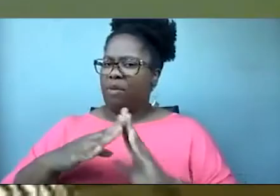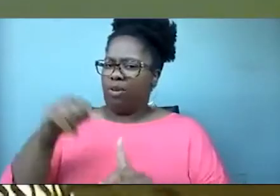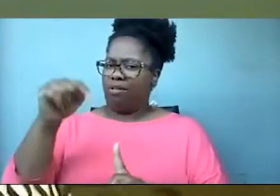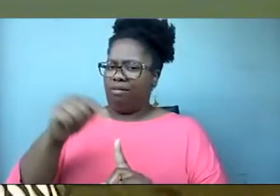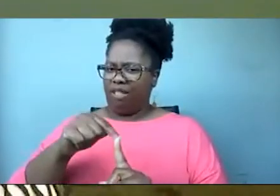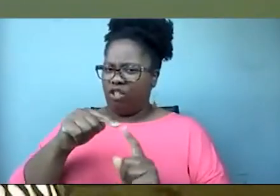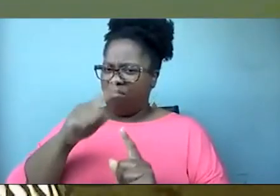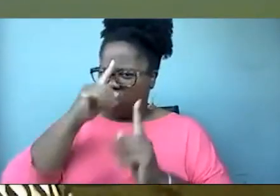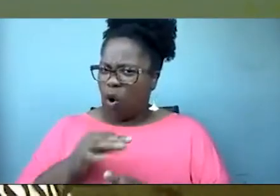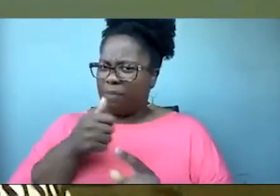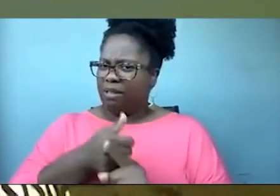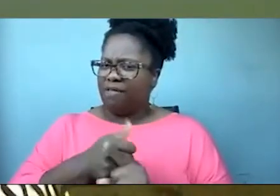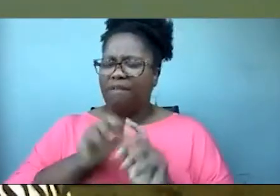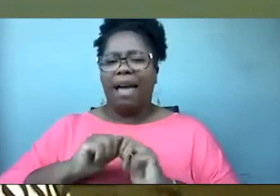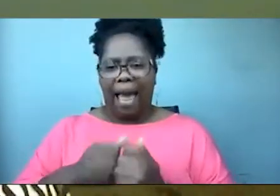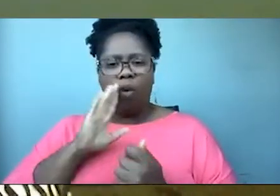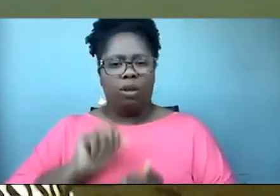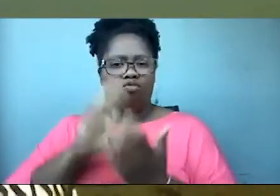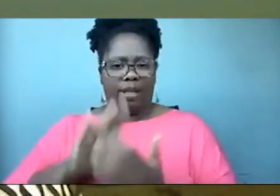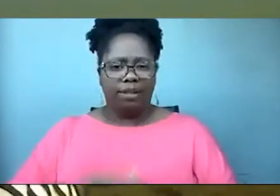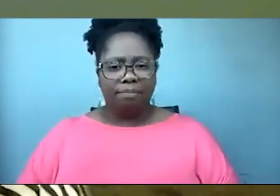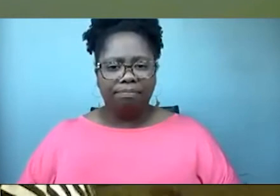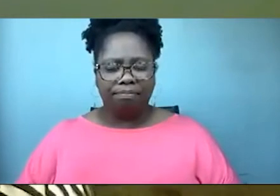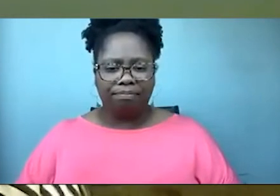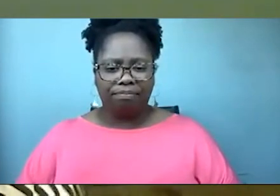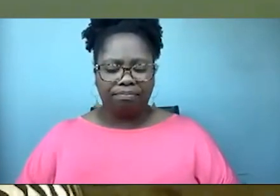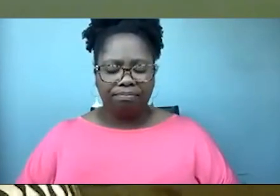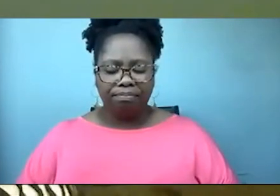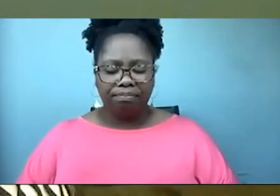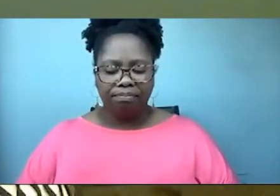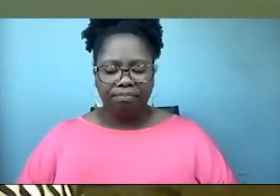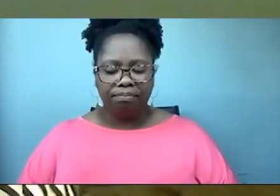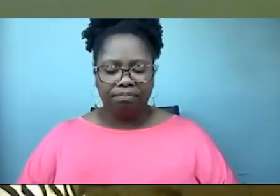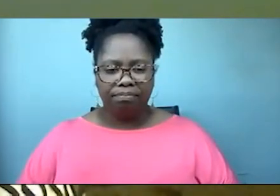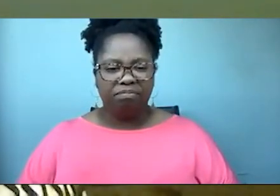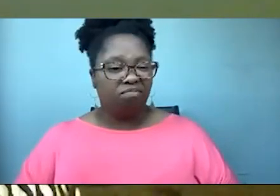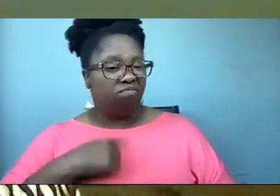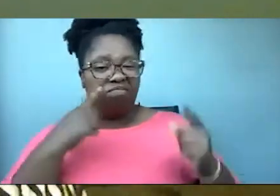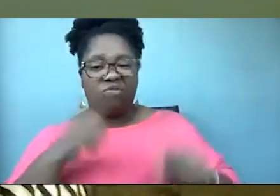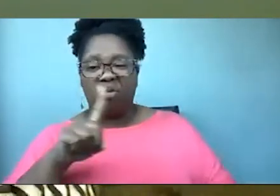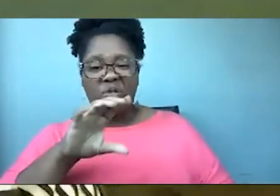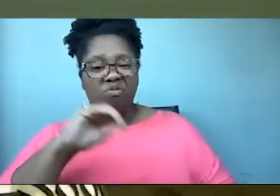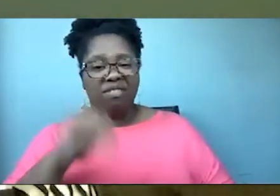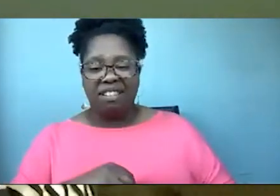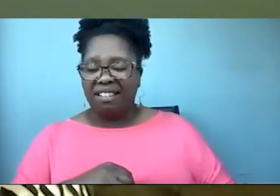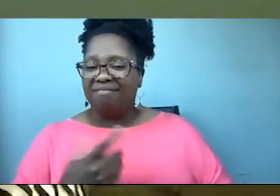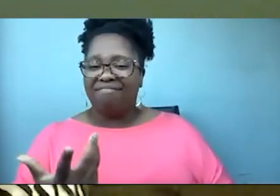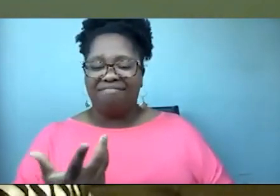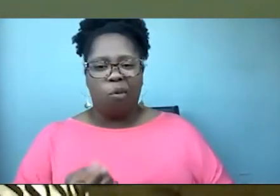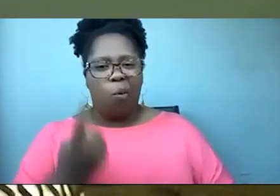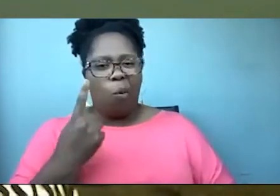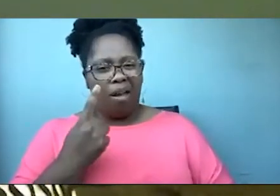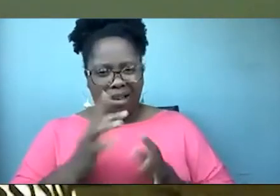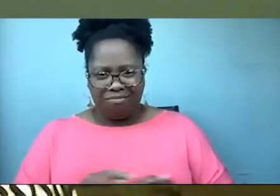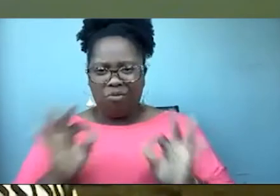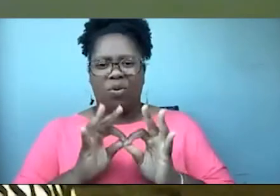I agree 100%. It's one critical piece of this puzzle. I think moving to other pieces of the puzzle,